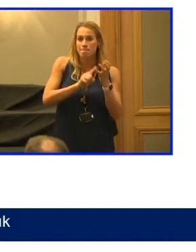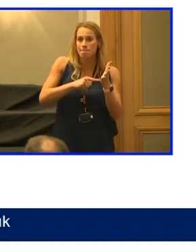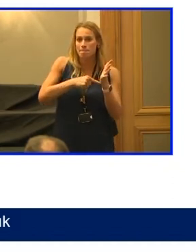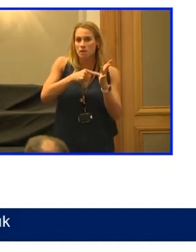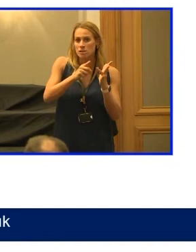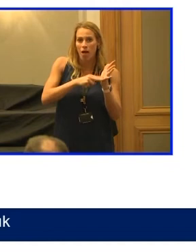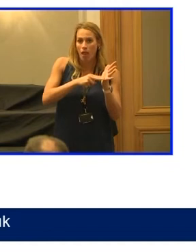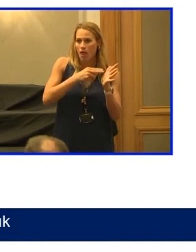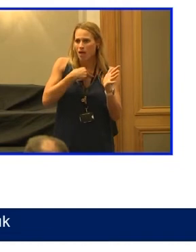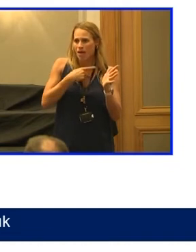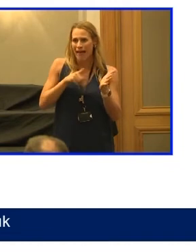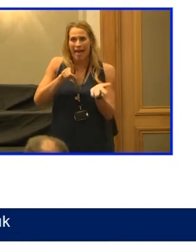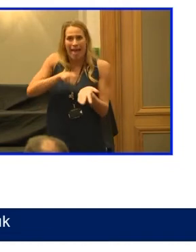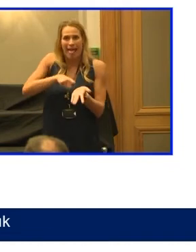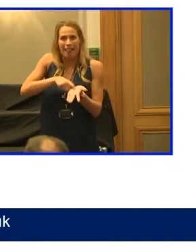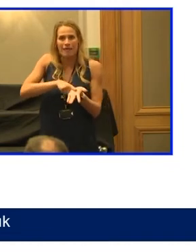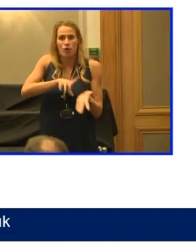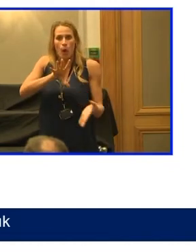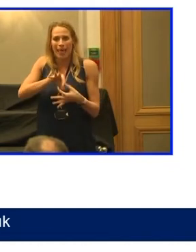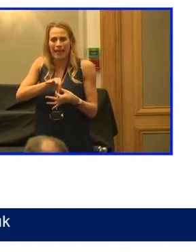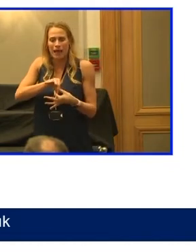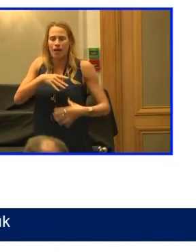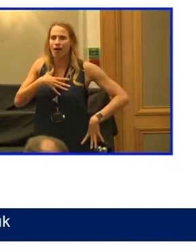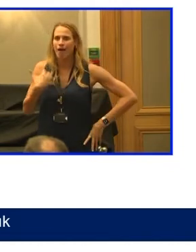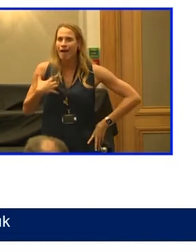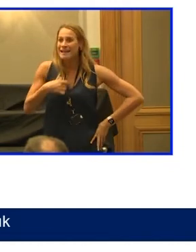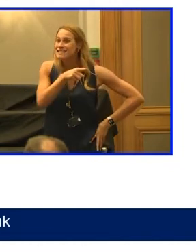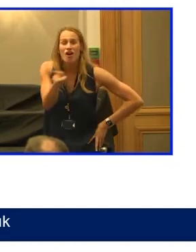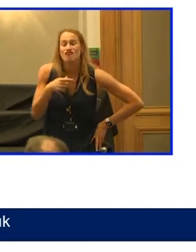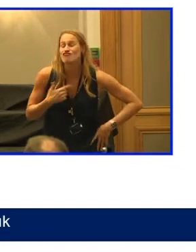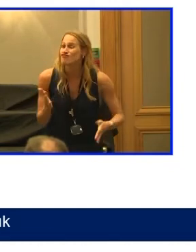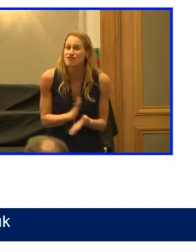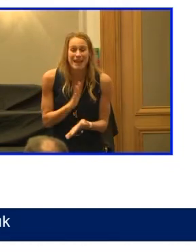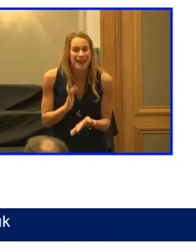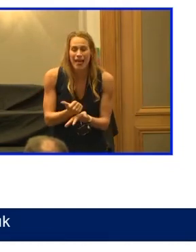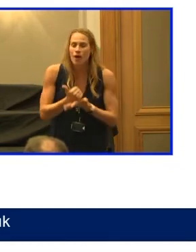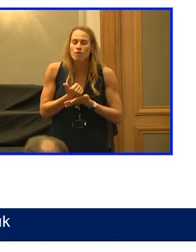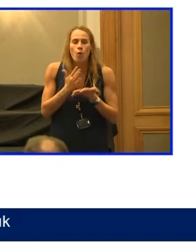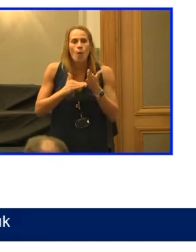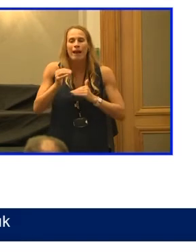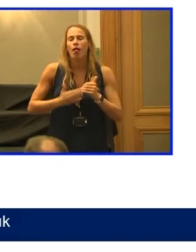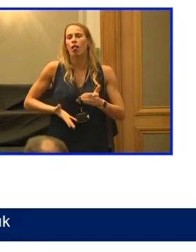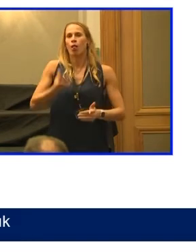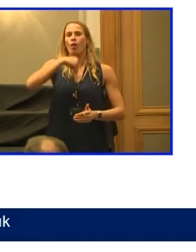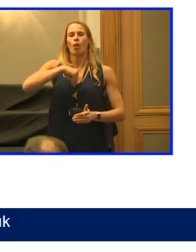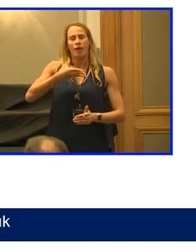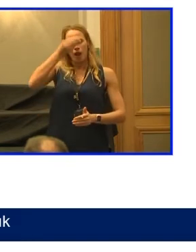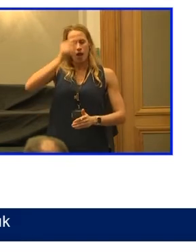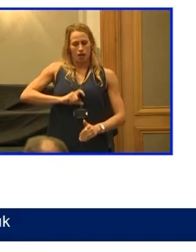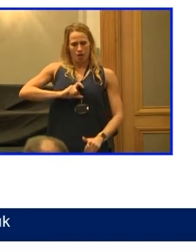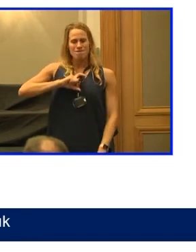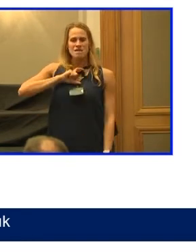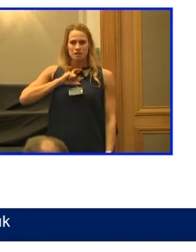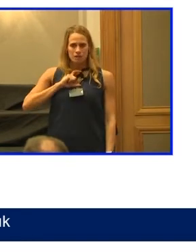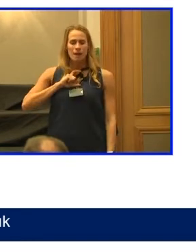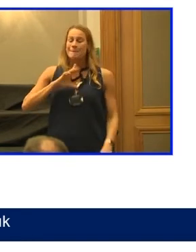link. And you know what? Once you get it, we beat sighted people, I promise you. Once you get competent with it, it's really intuitive. But it does start with